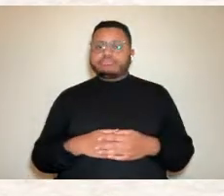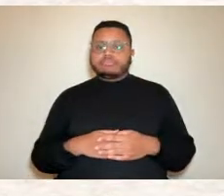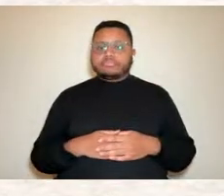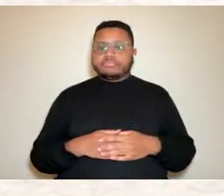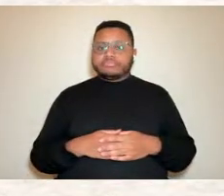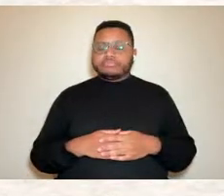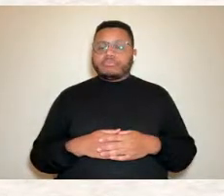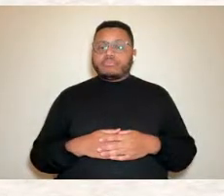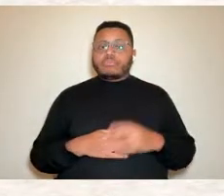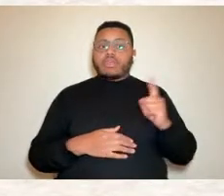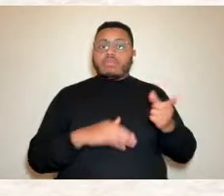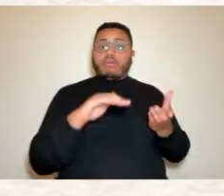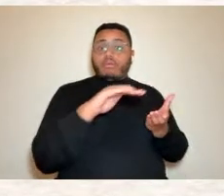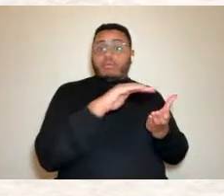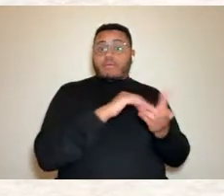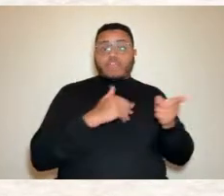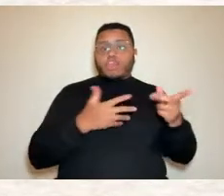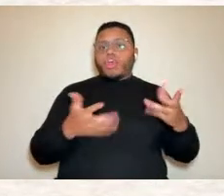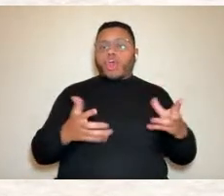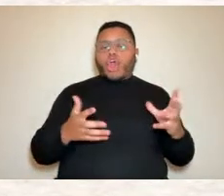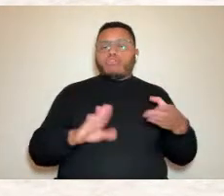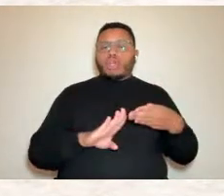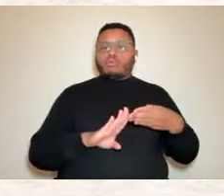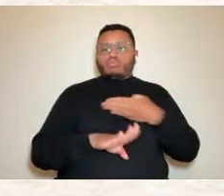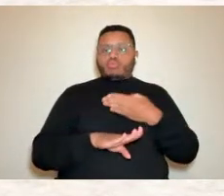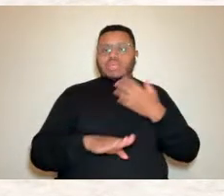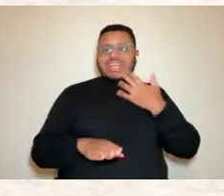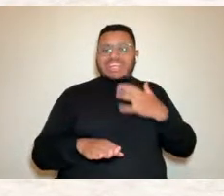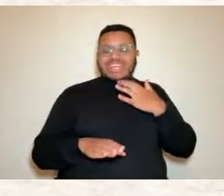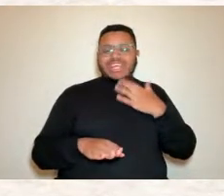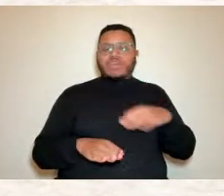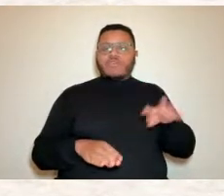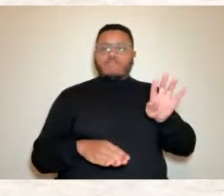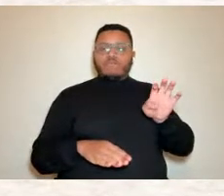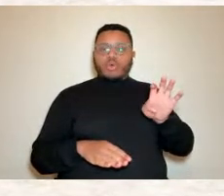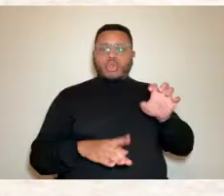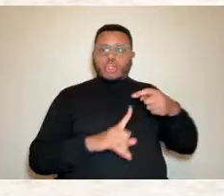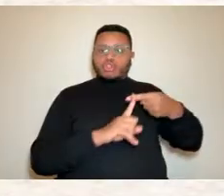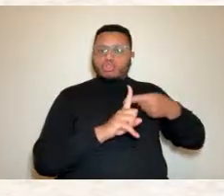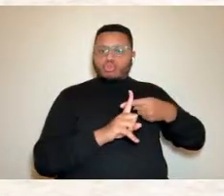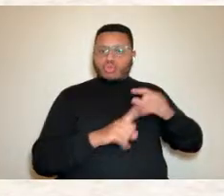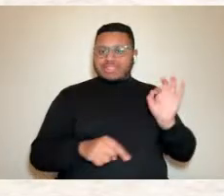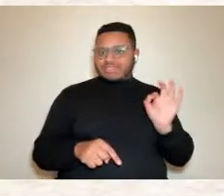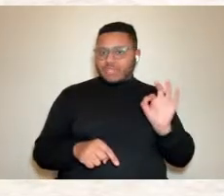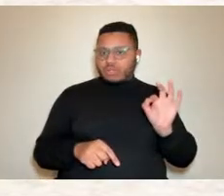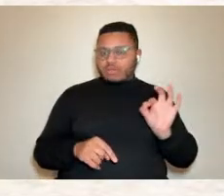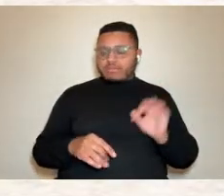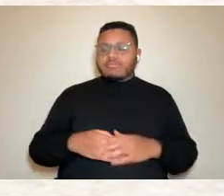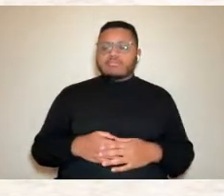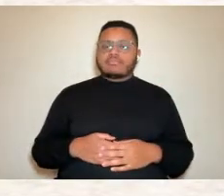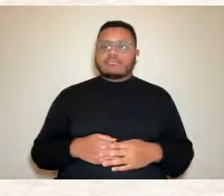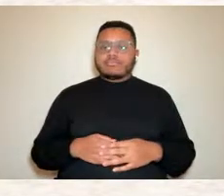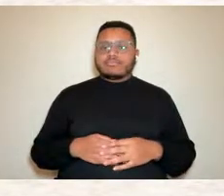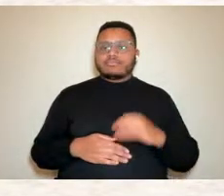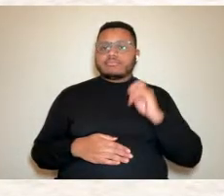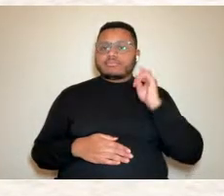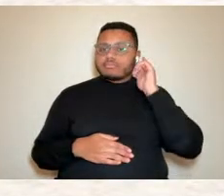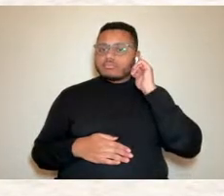The oven is already preheated to 400 degrees Fahrenheit.